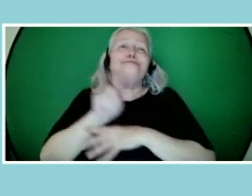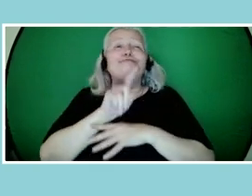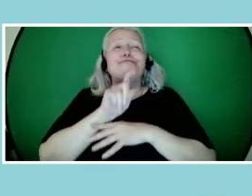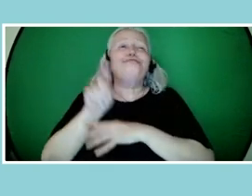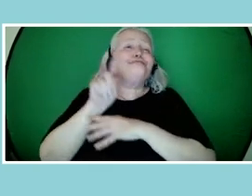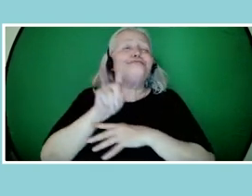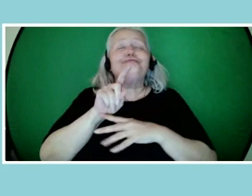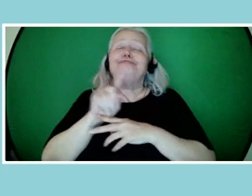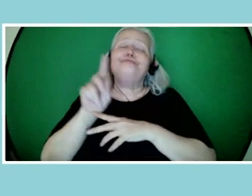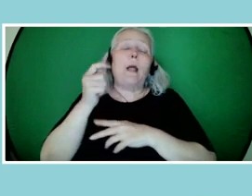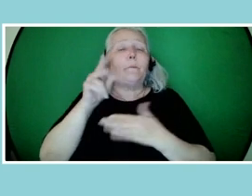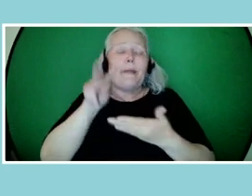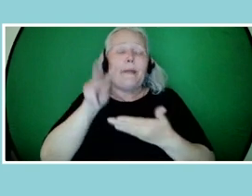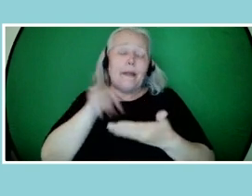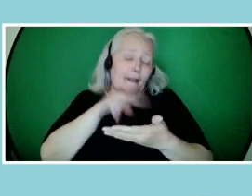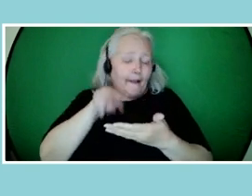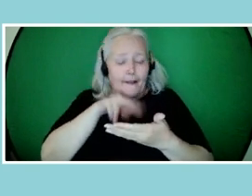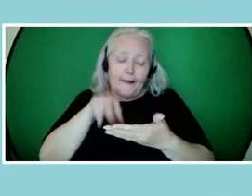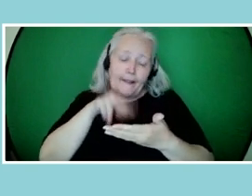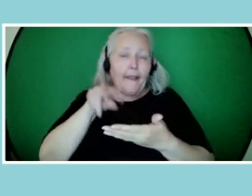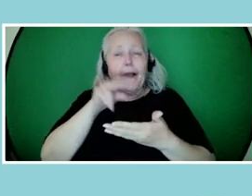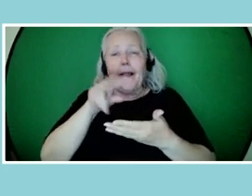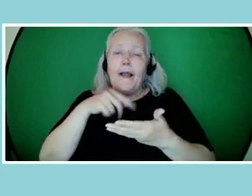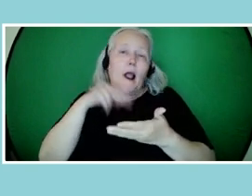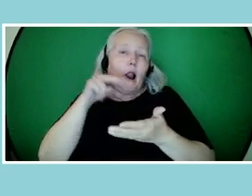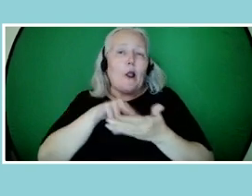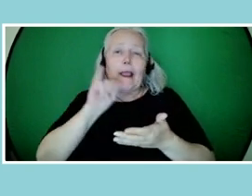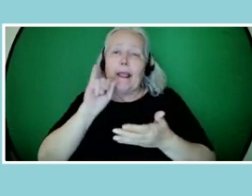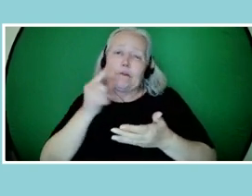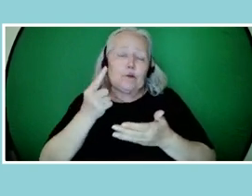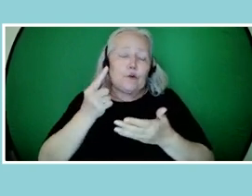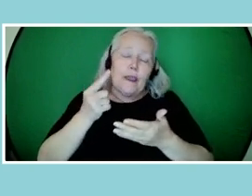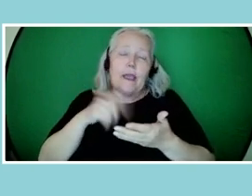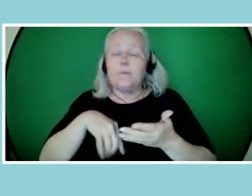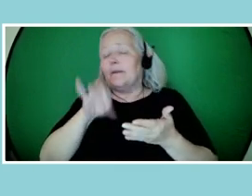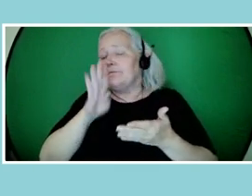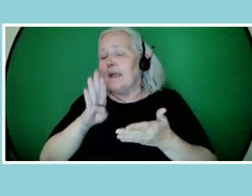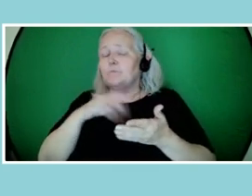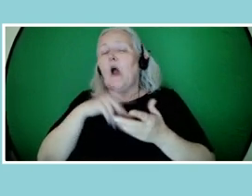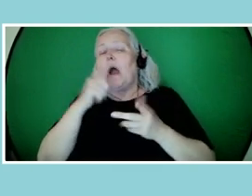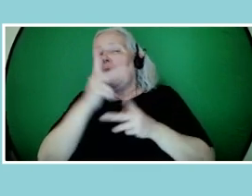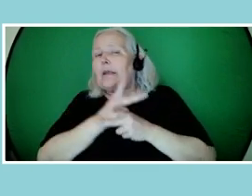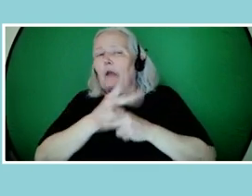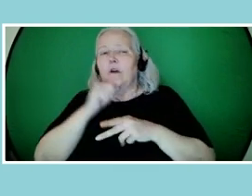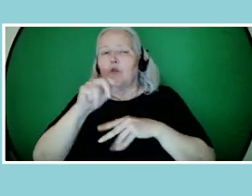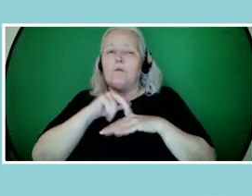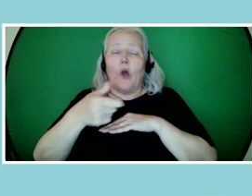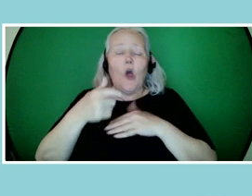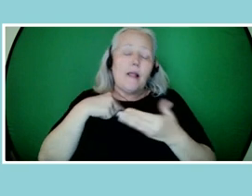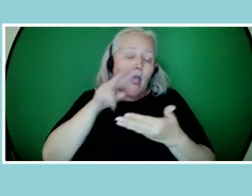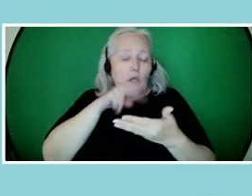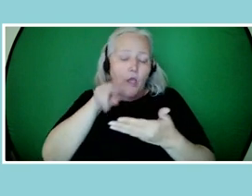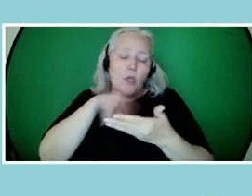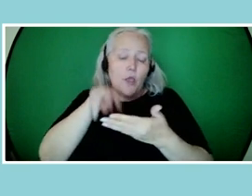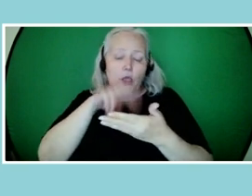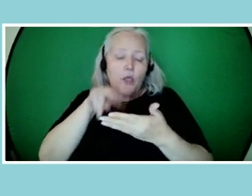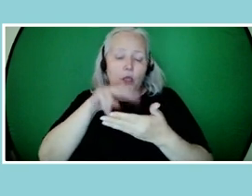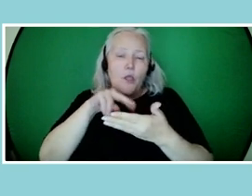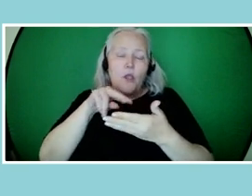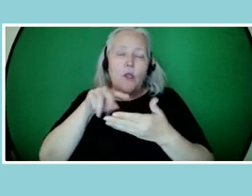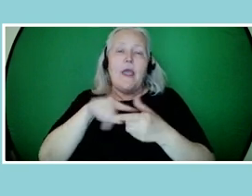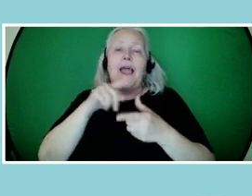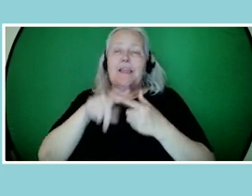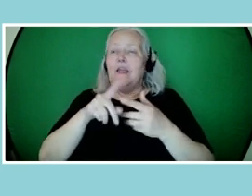on my phone, let me check my Instagram, let me just make sure not to trip, do-do-do-do-do-do-do. But then we show up